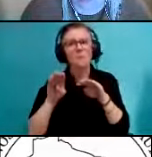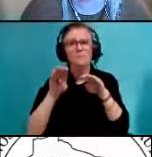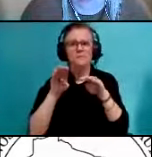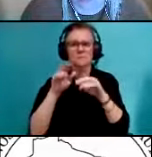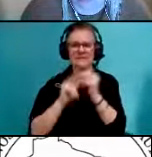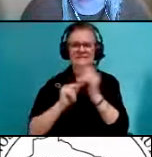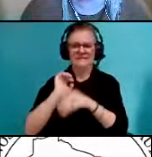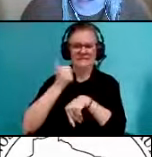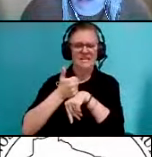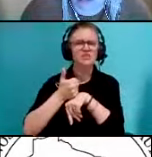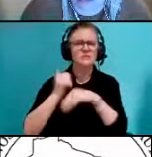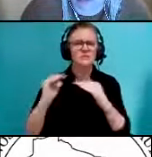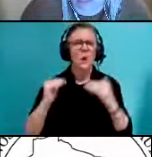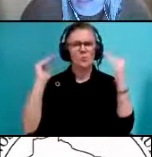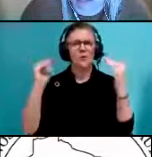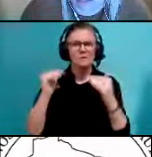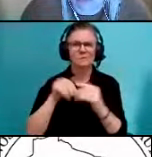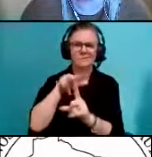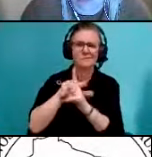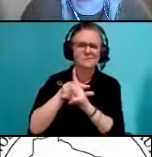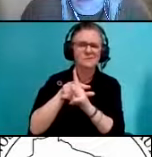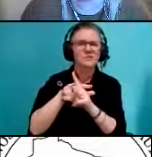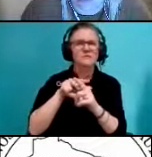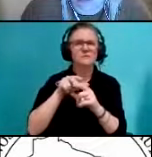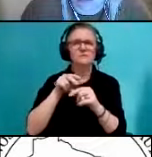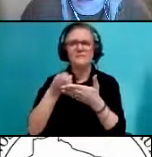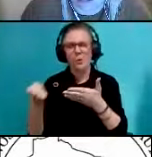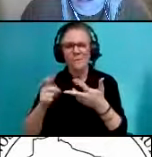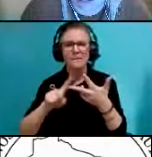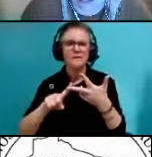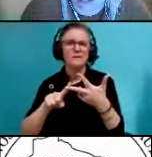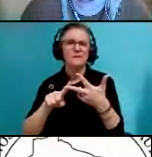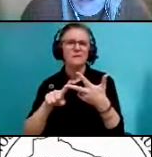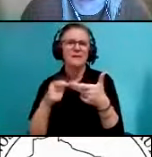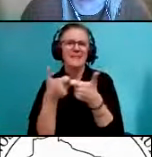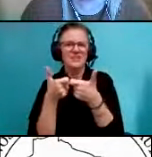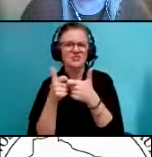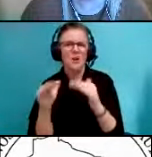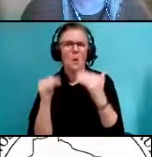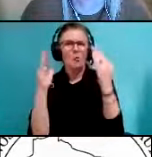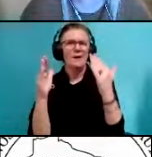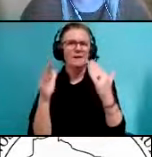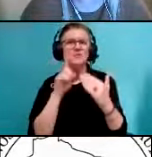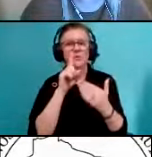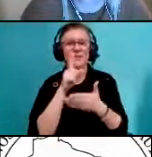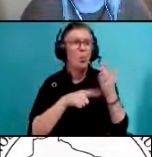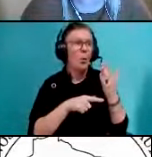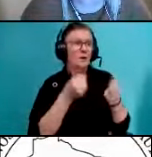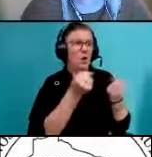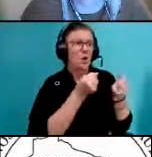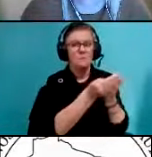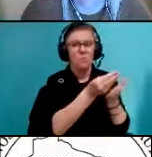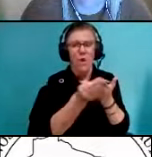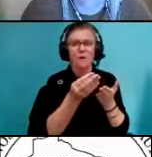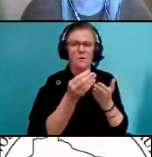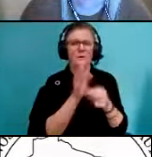charging equipment, electrical upgrades, that sort of thing. So depending on the sort of vehicles that are ultimately selected, we will do the necessary